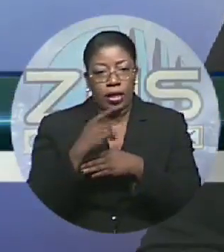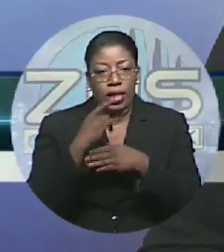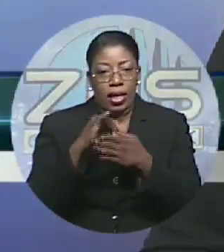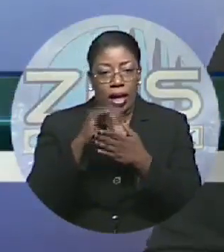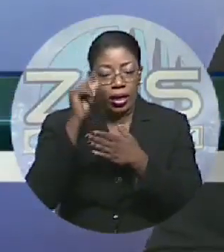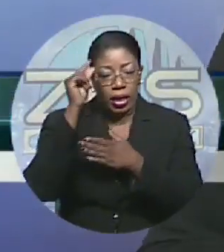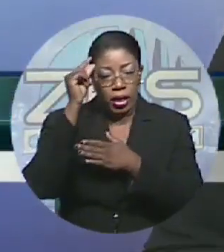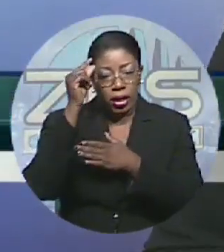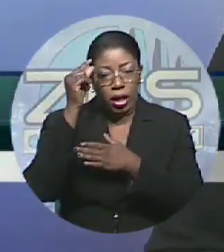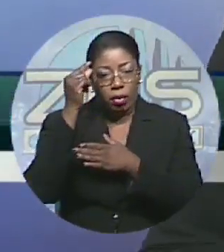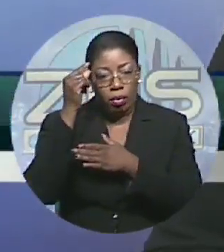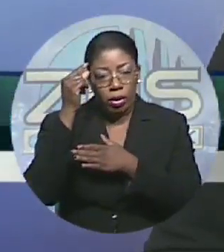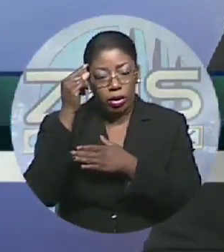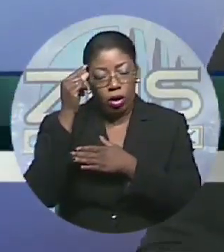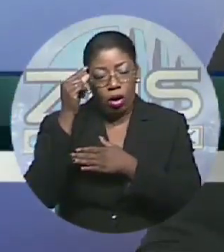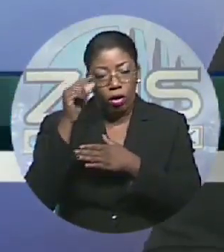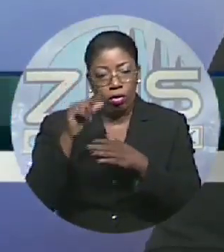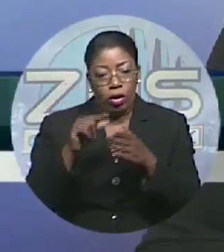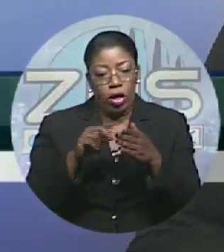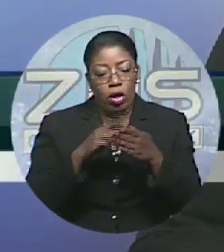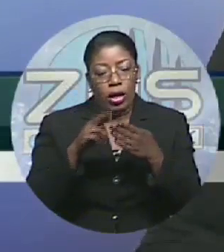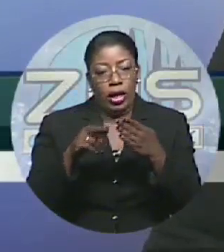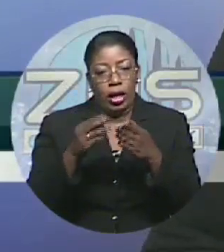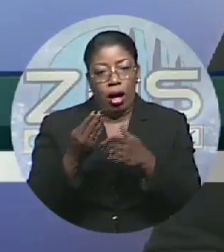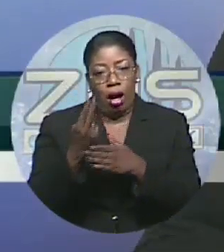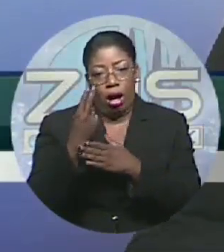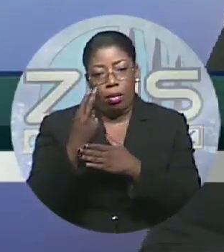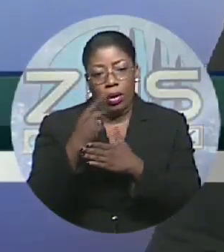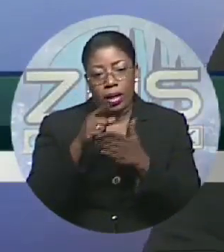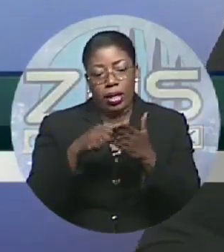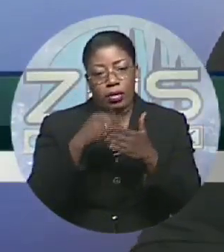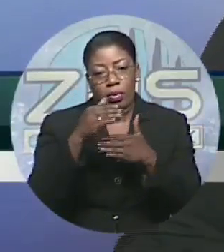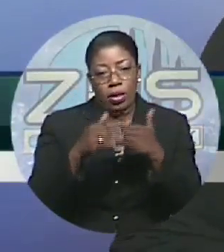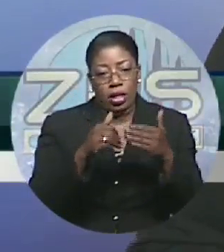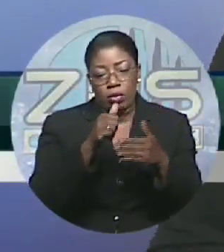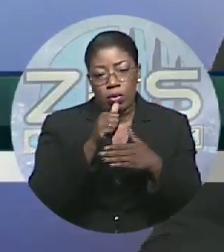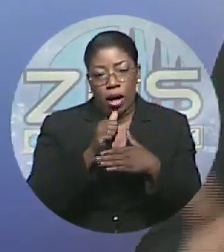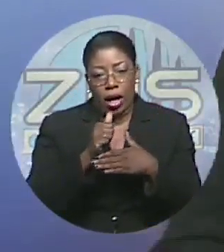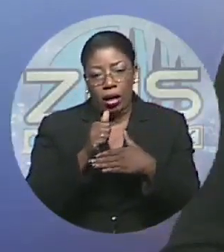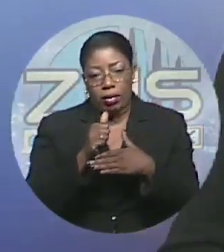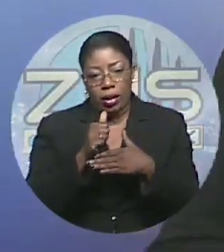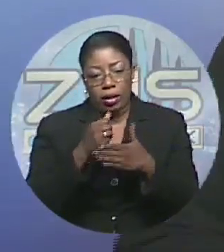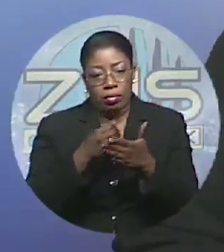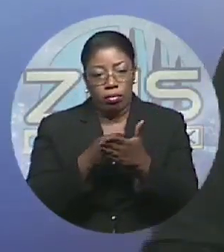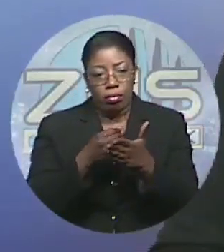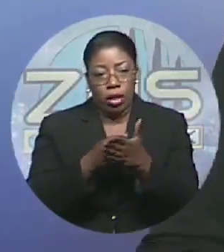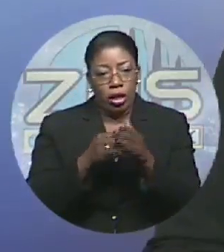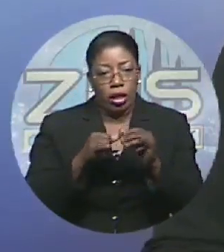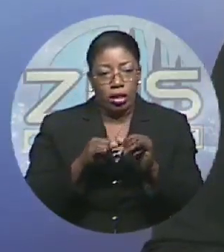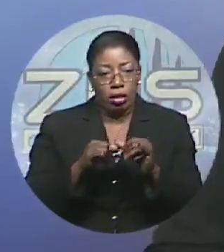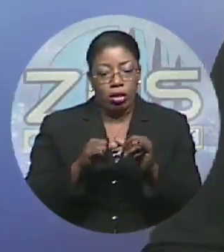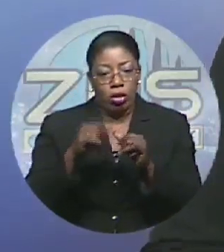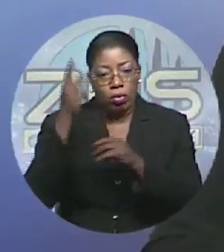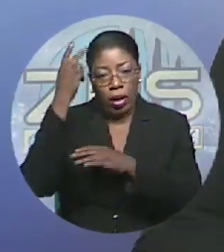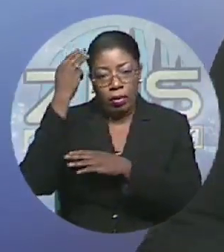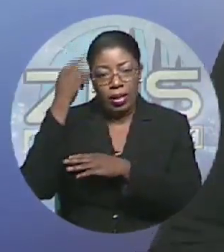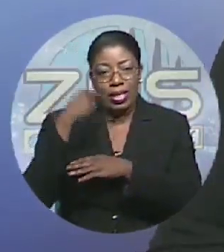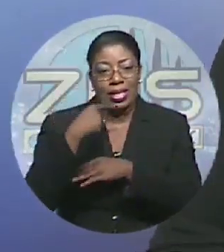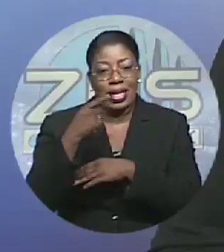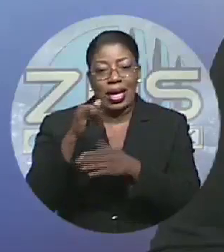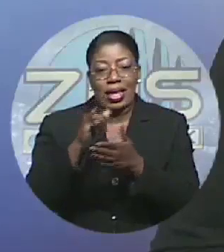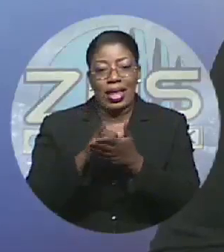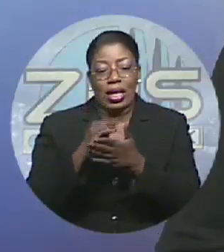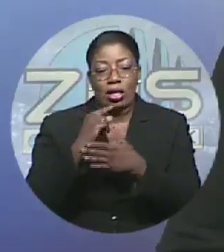government's initiation of winding up proceedings amounts to a seizure of private assets. Now, continuing, the Prime Minister said that it